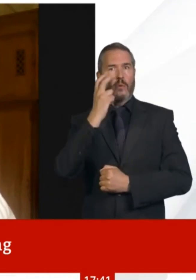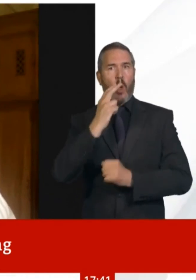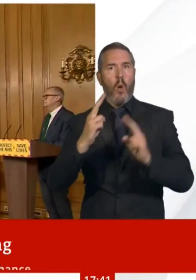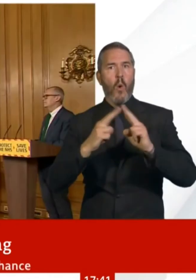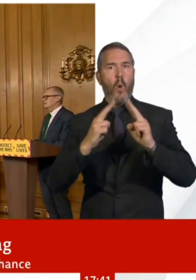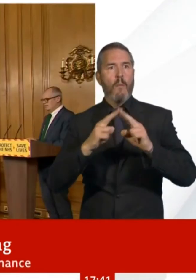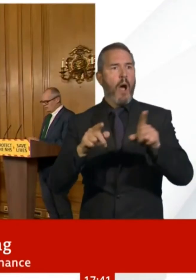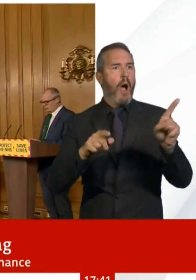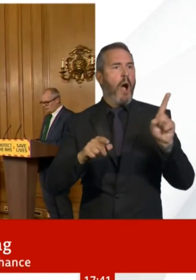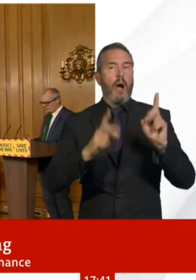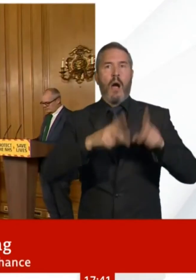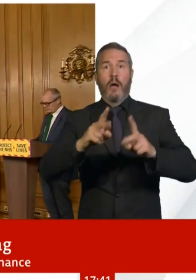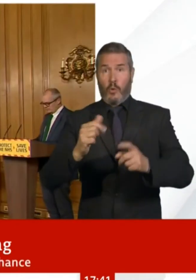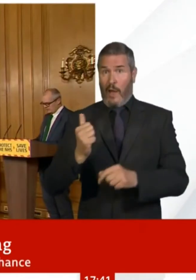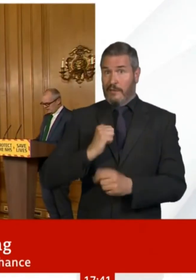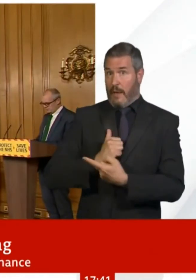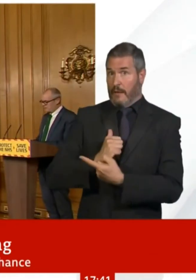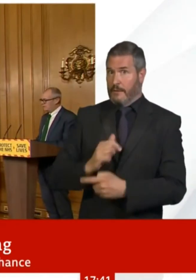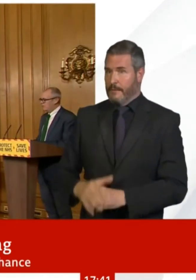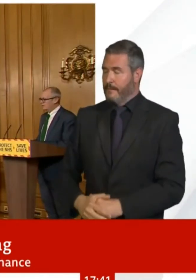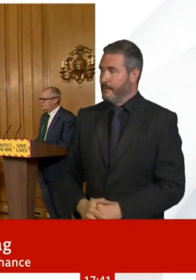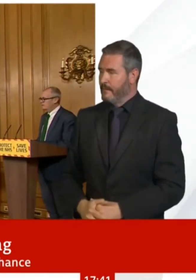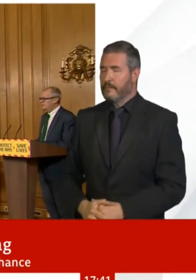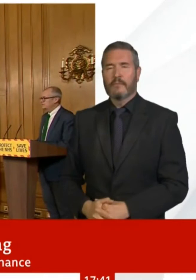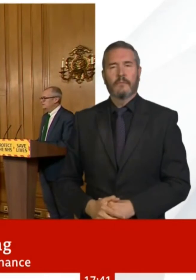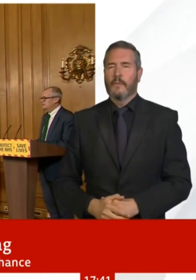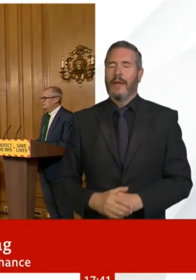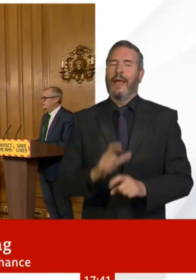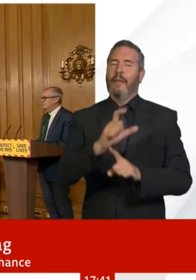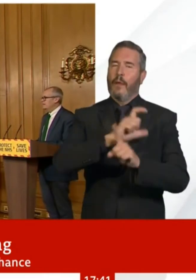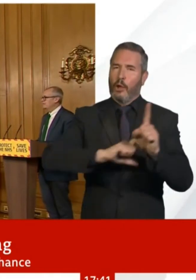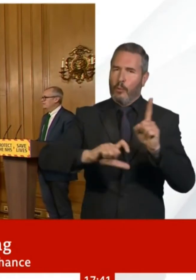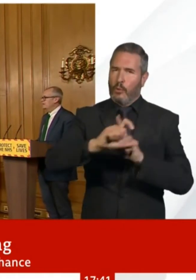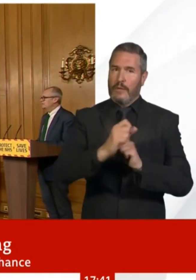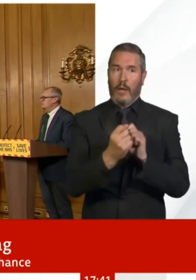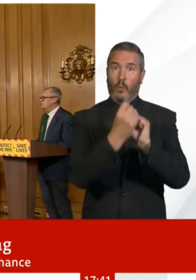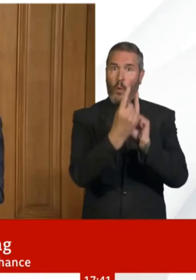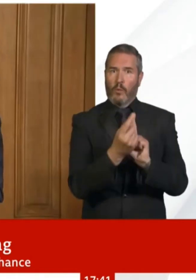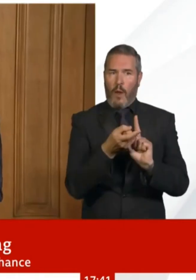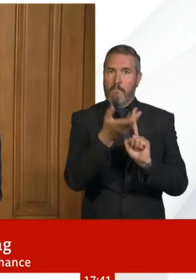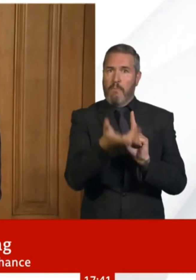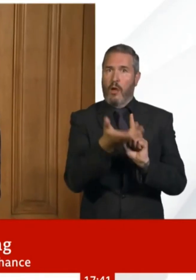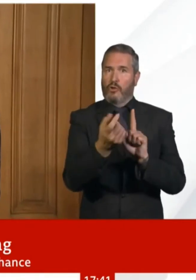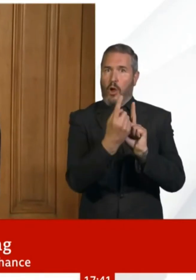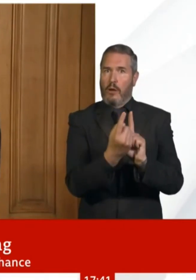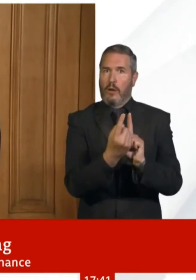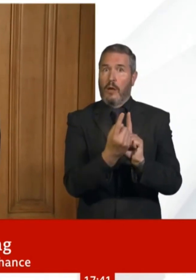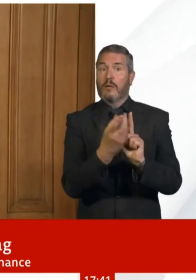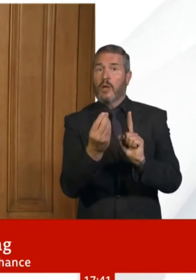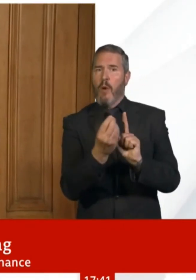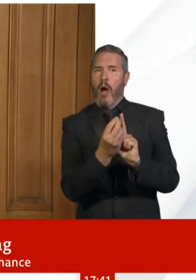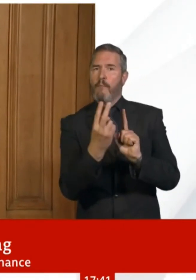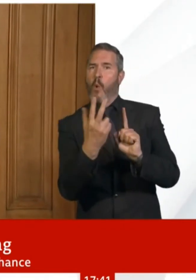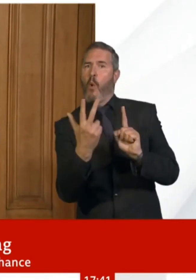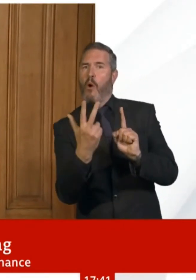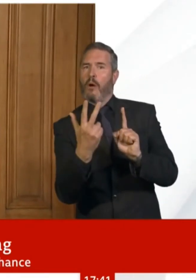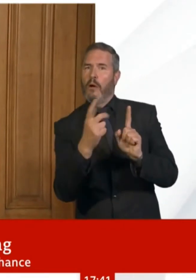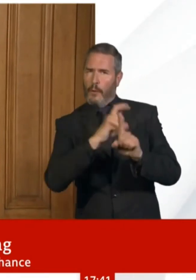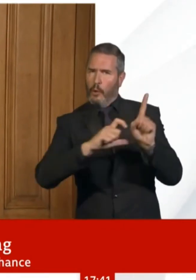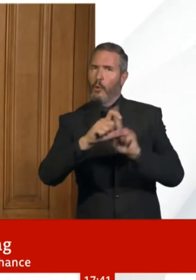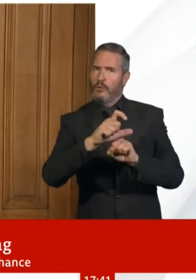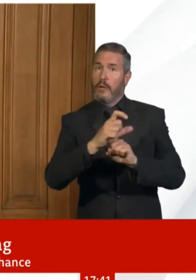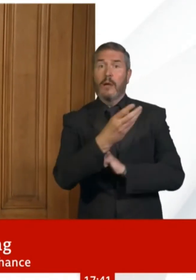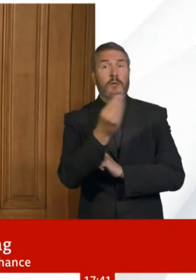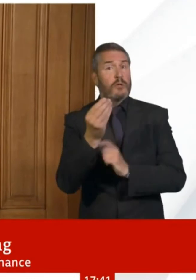homes? What I said was R's below 1 in the community. There may be places where it's not below 1. That might include